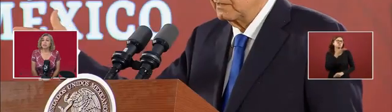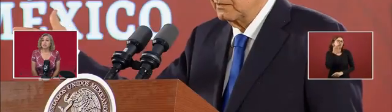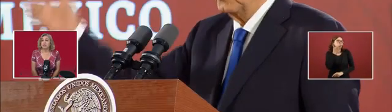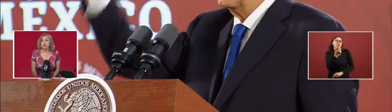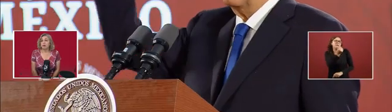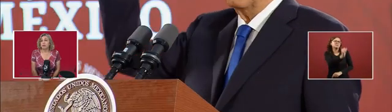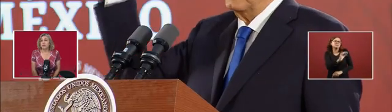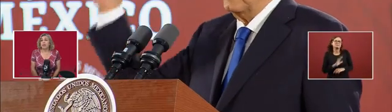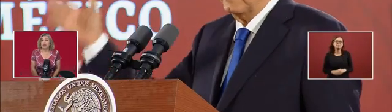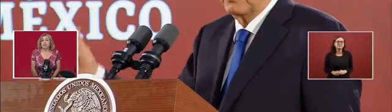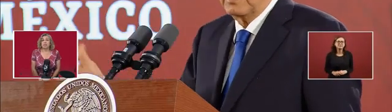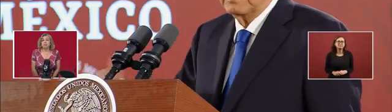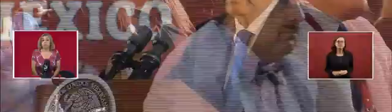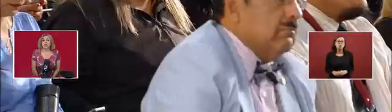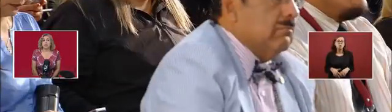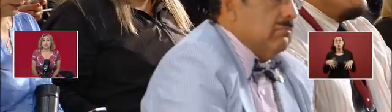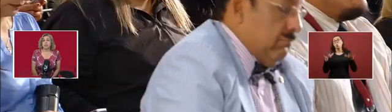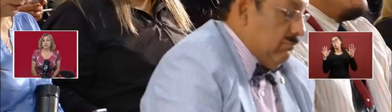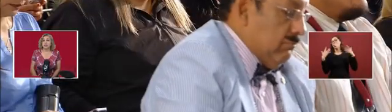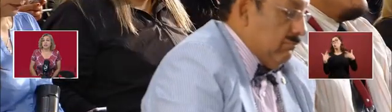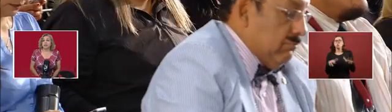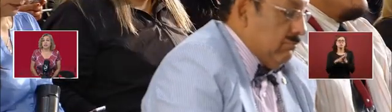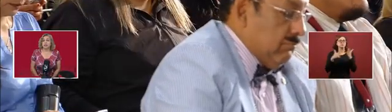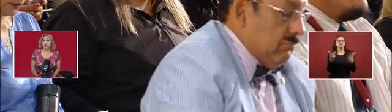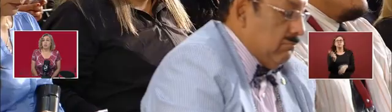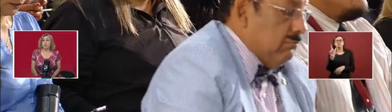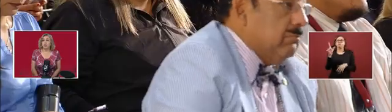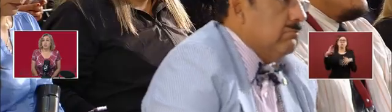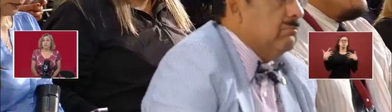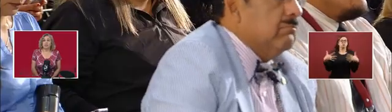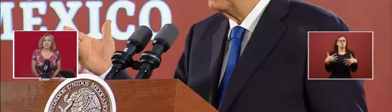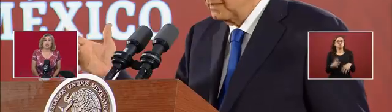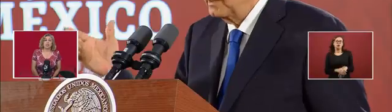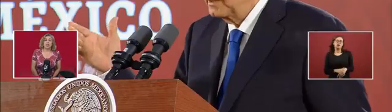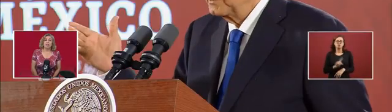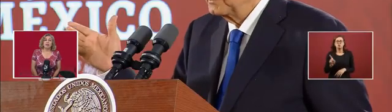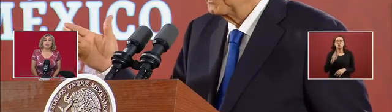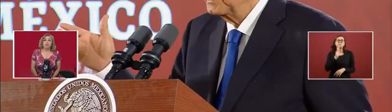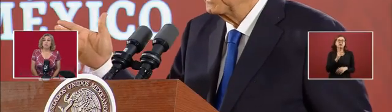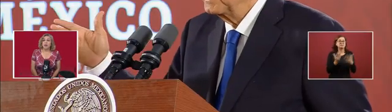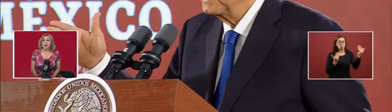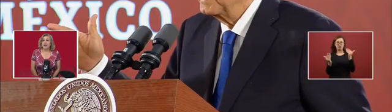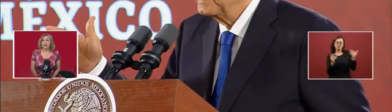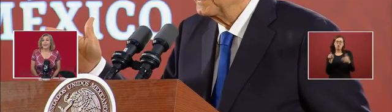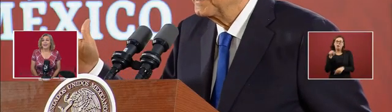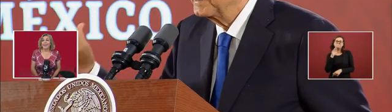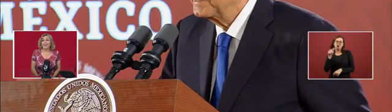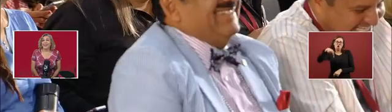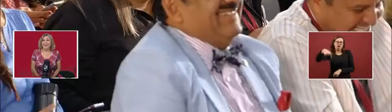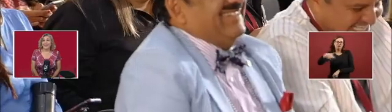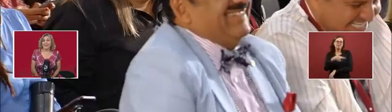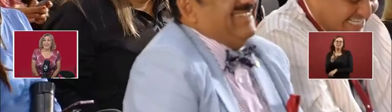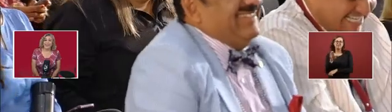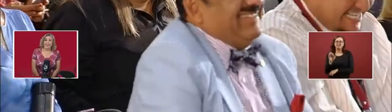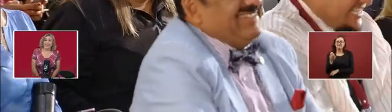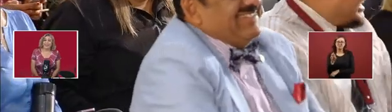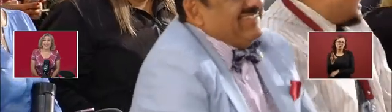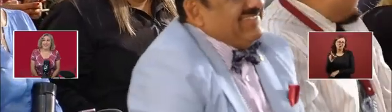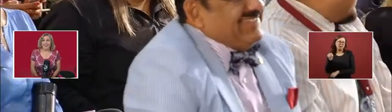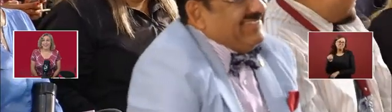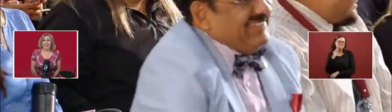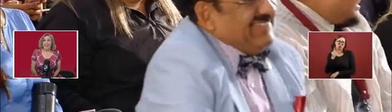The Federal Commission of Electricity and the Secretary of Government, Les